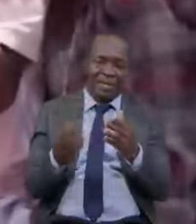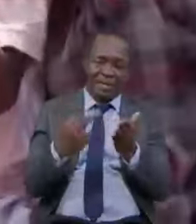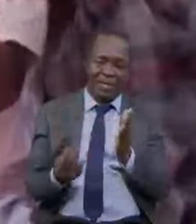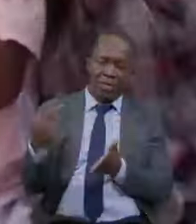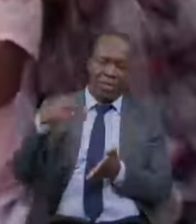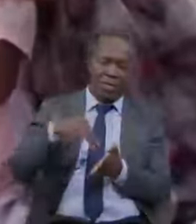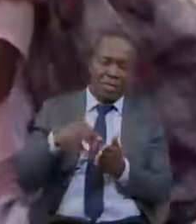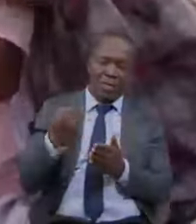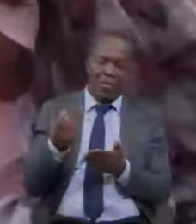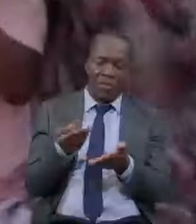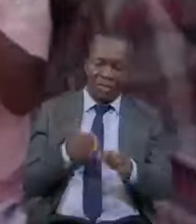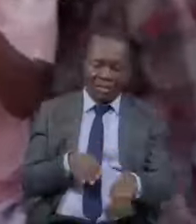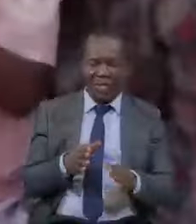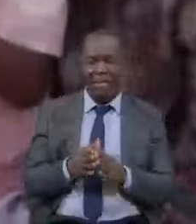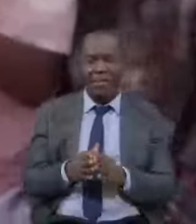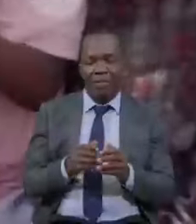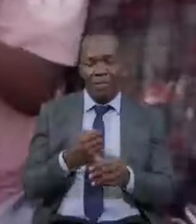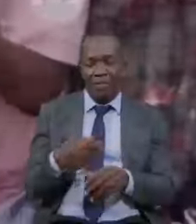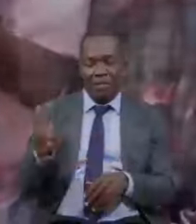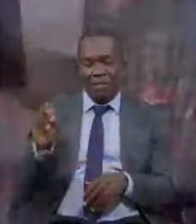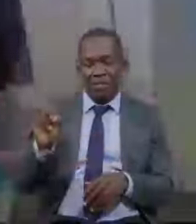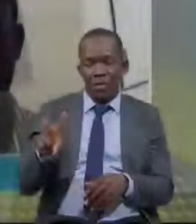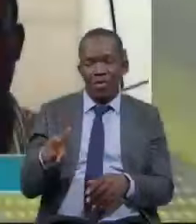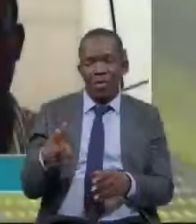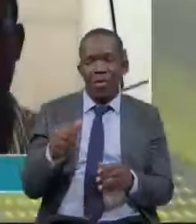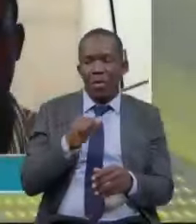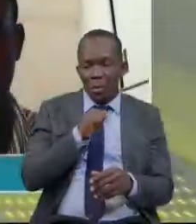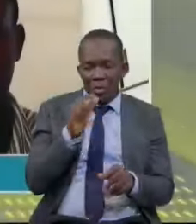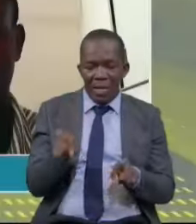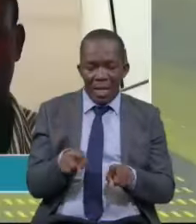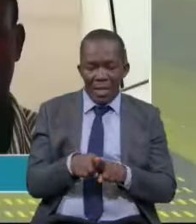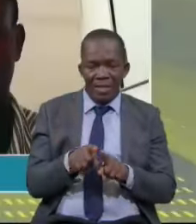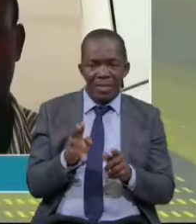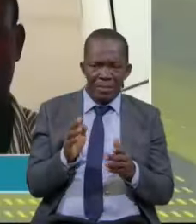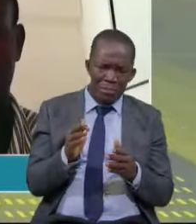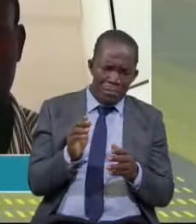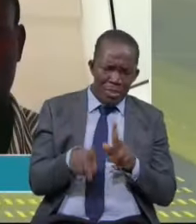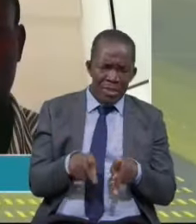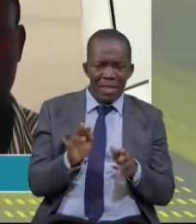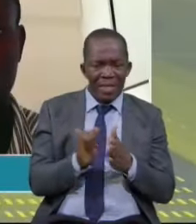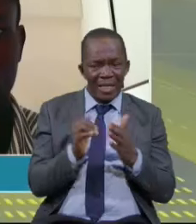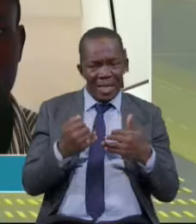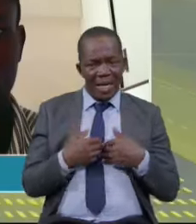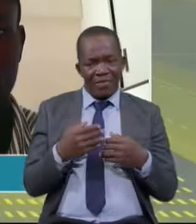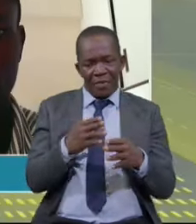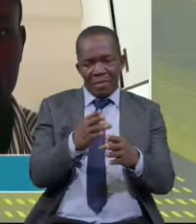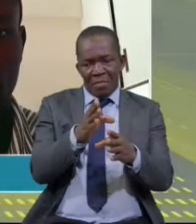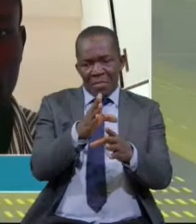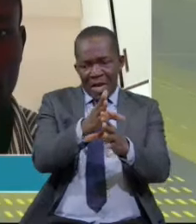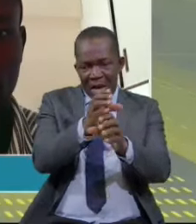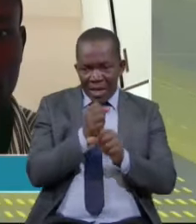not as though I'd already obtained, or neither were